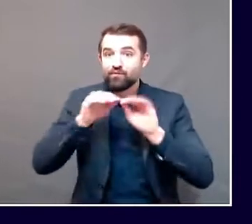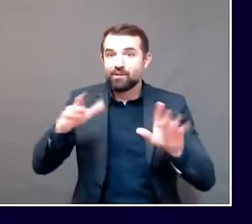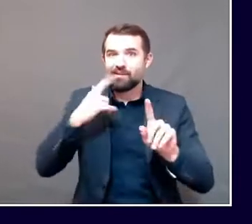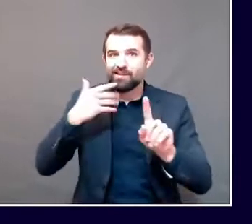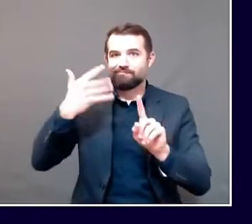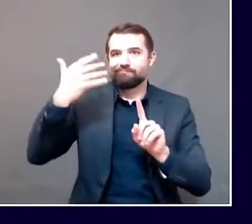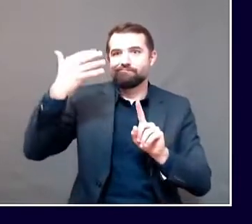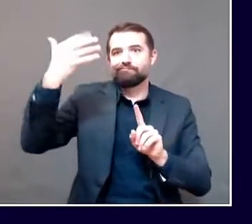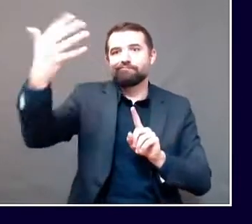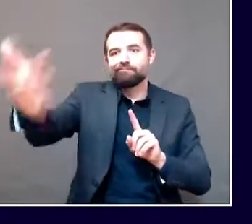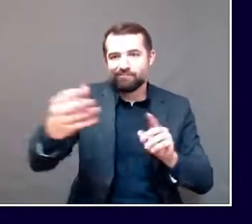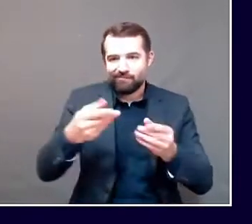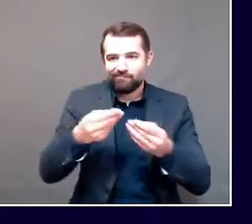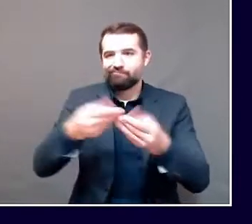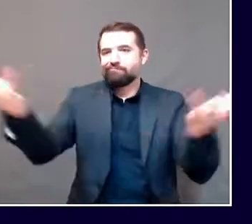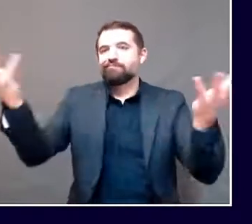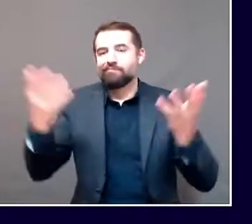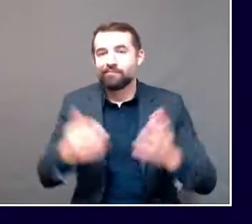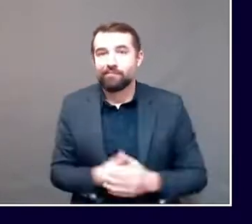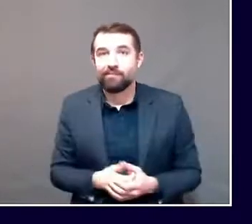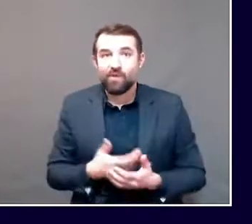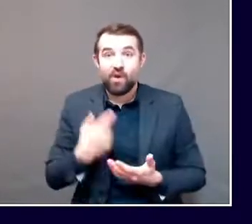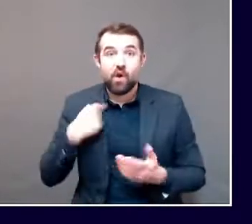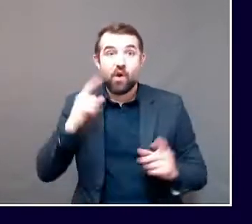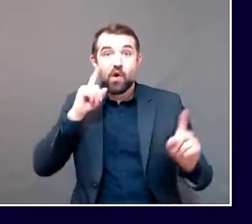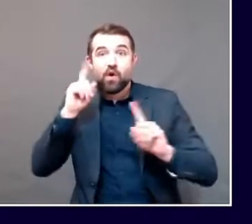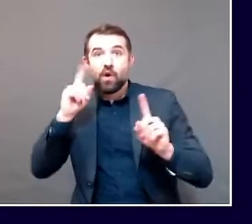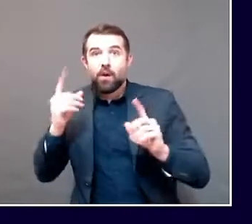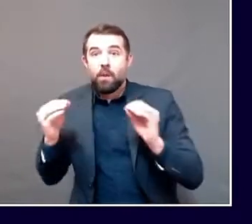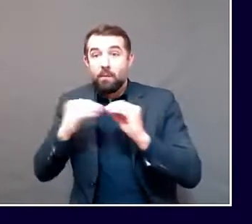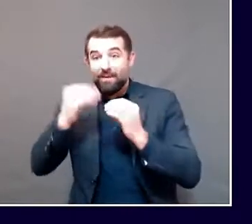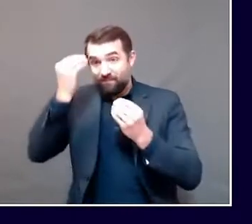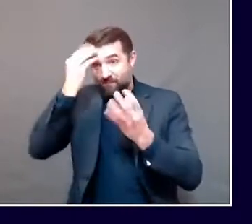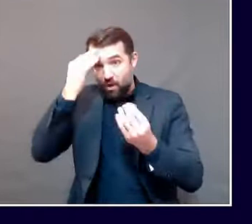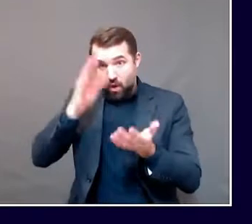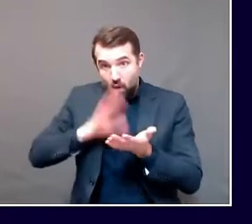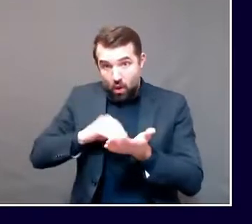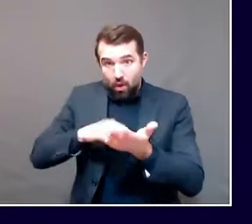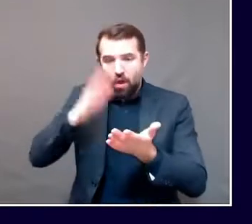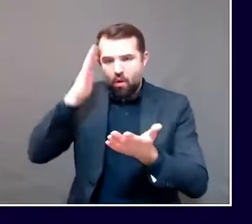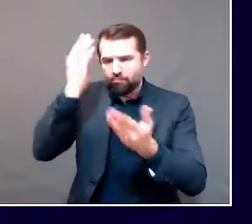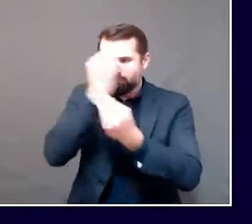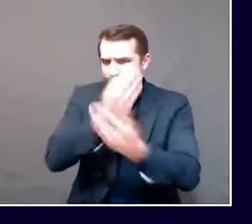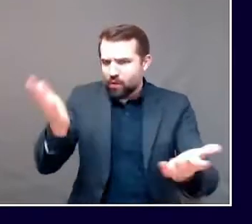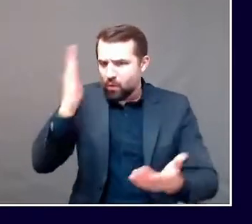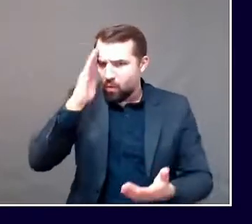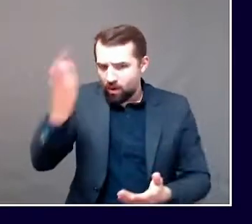we learn more about these 3, as well as a number of other candidates that are under development.